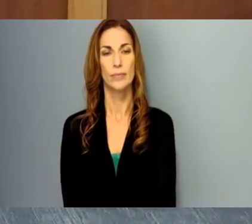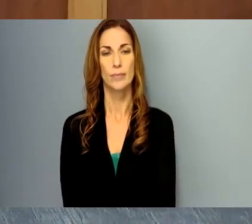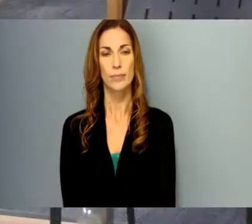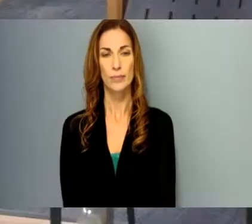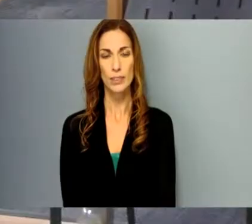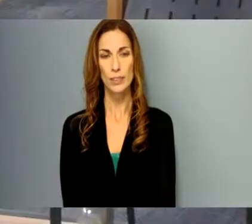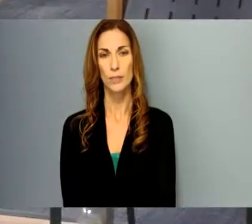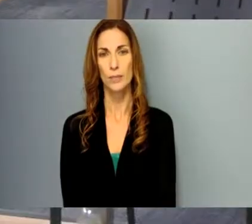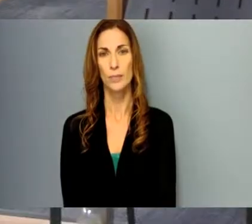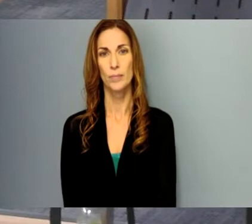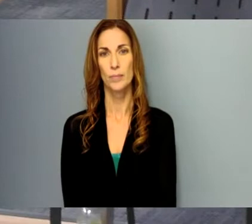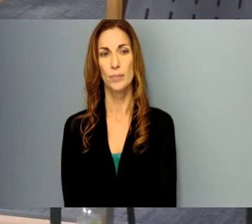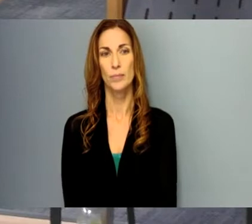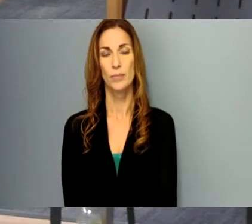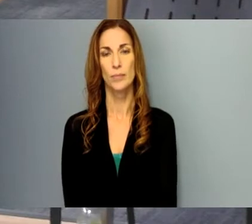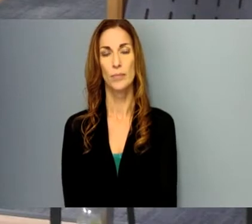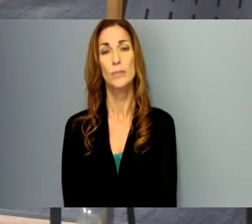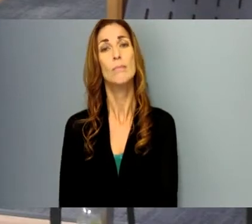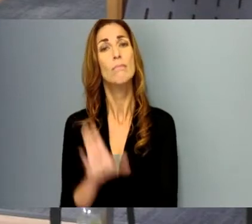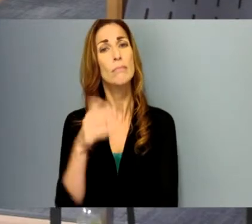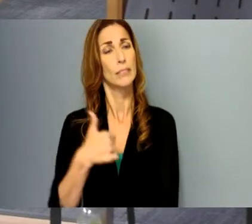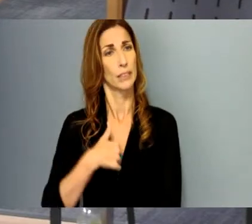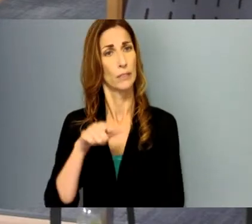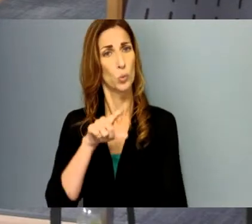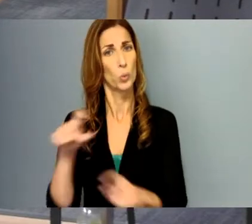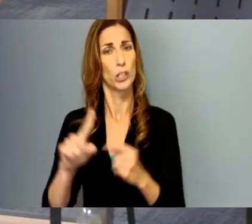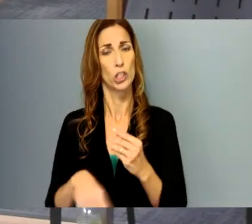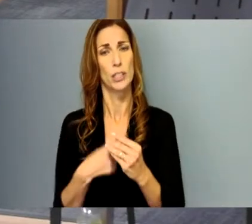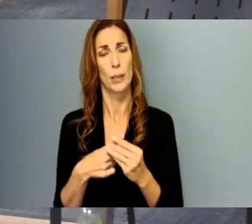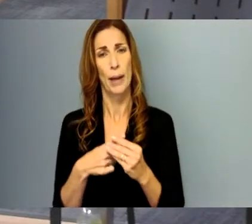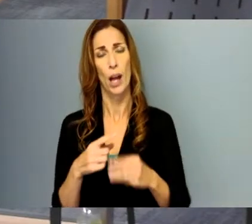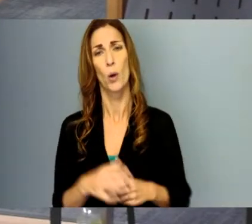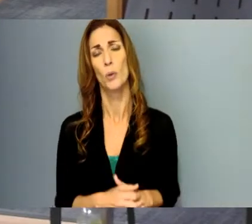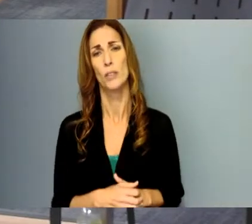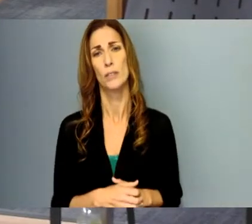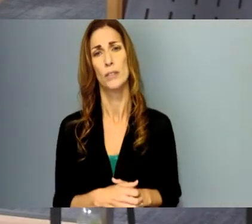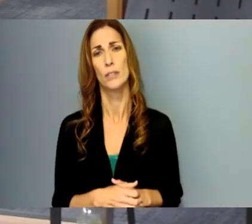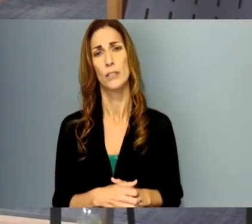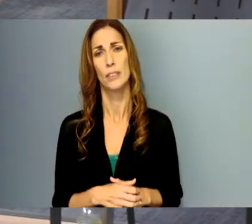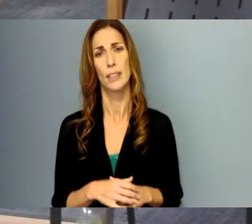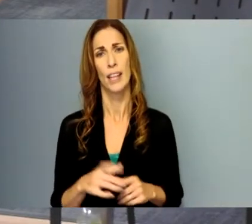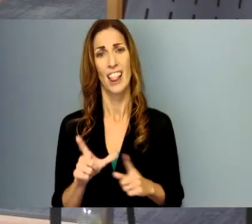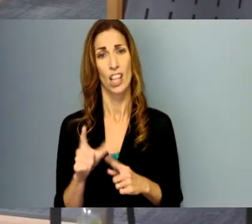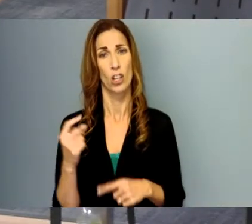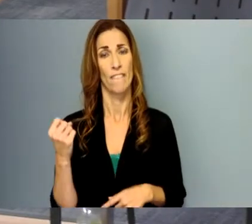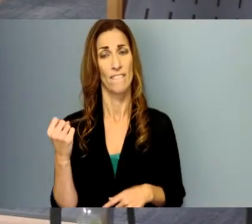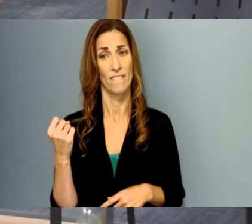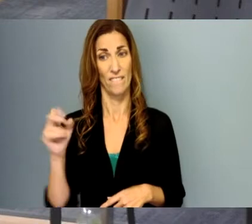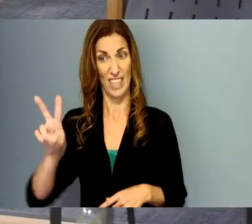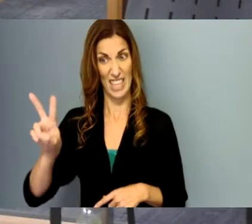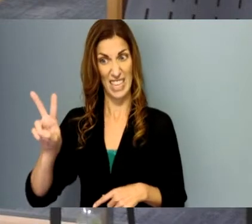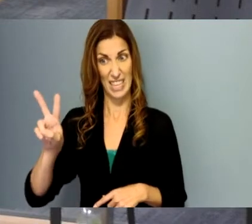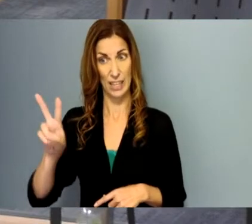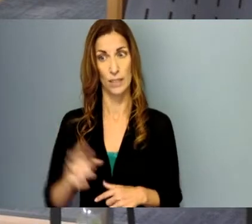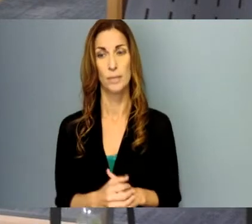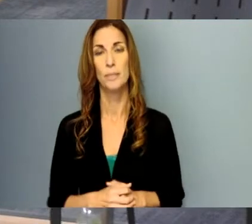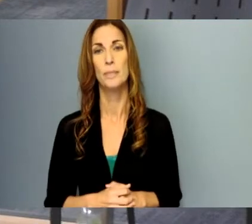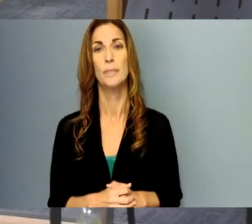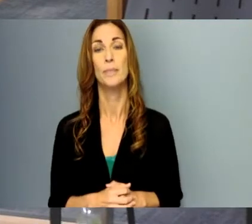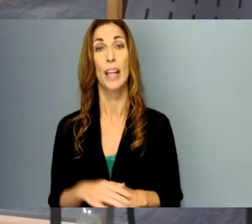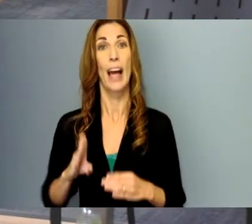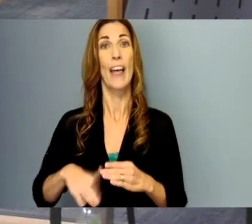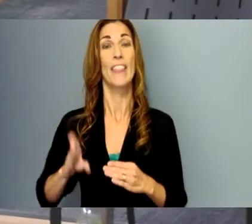Vonna Diarmond, Plumstead. I had a question about letter V at the